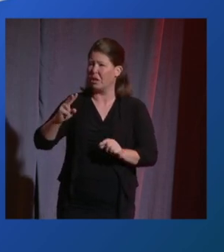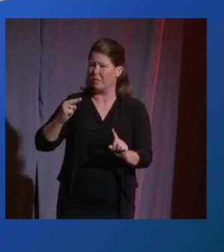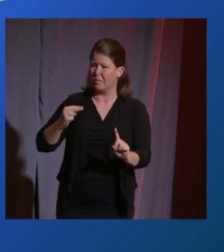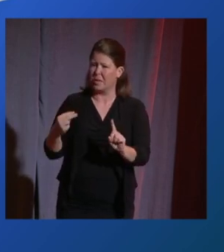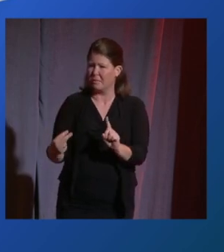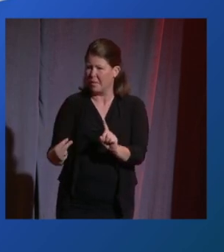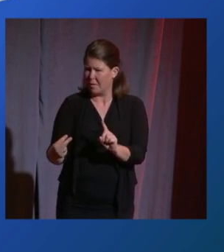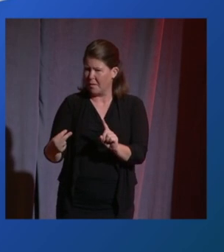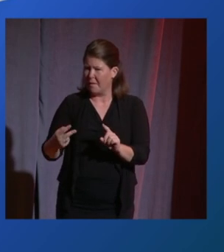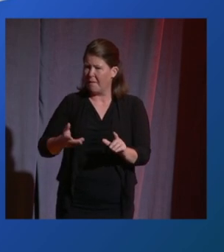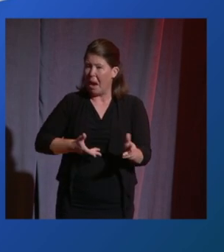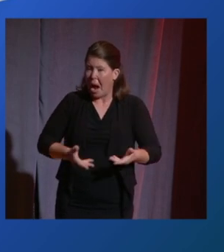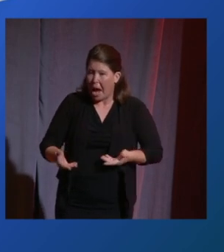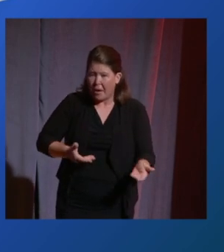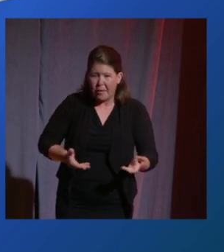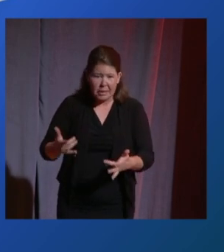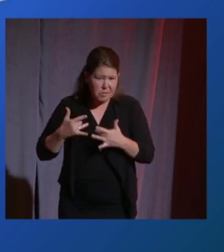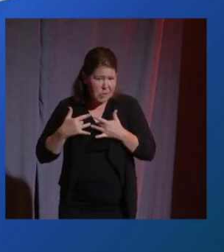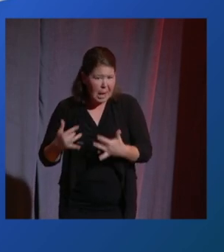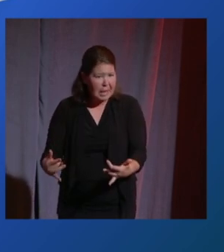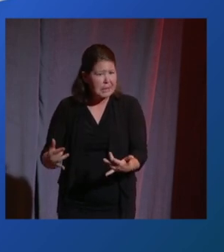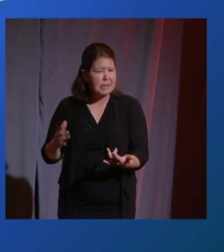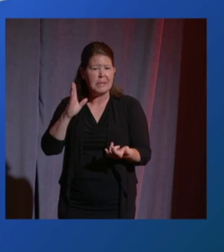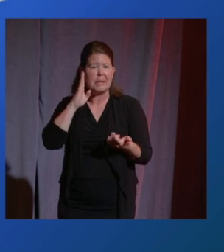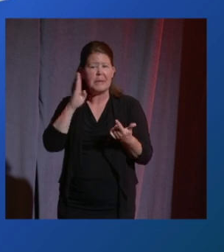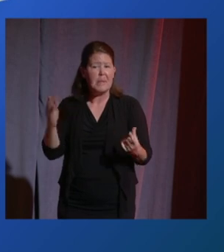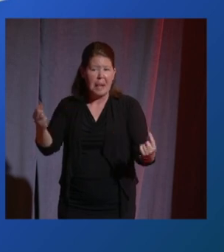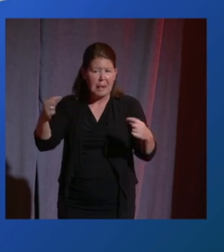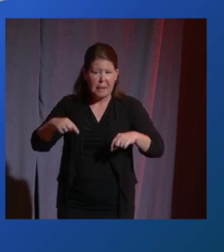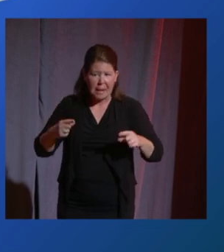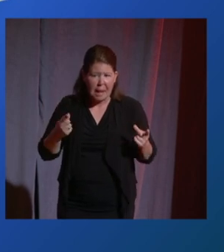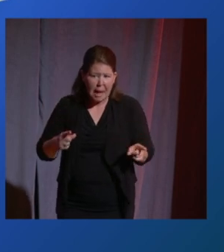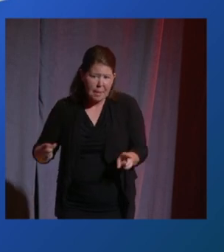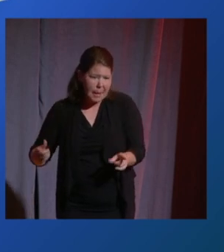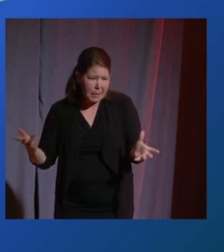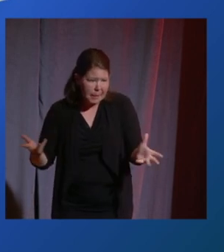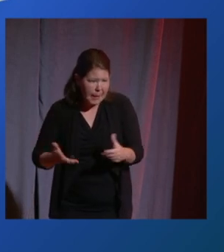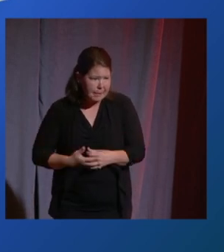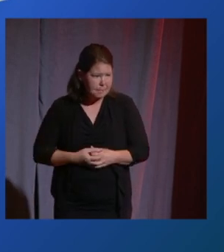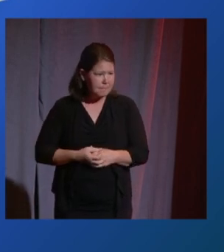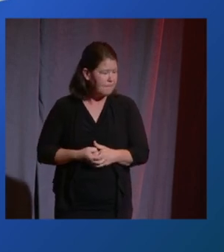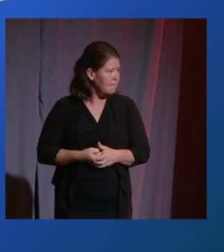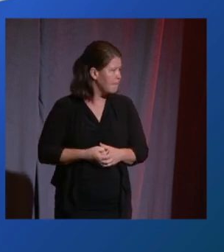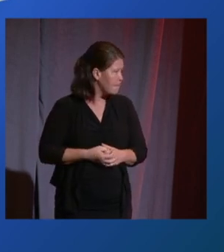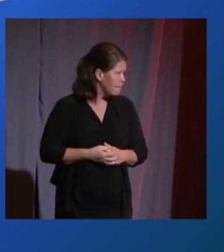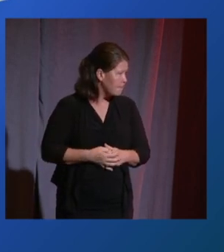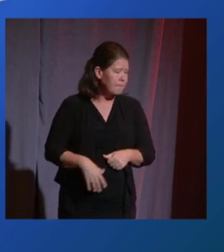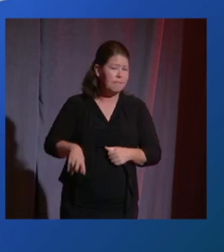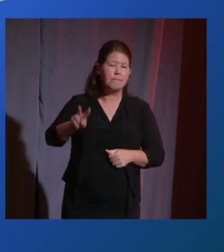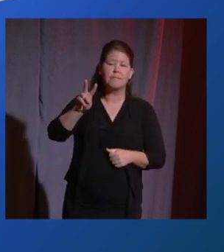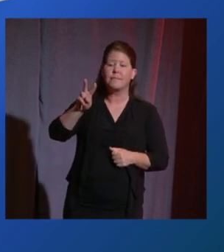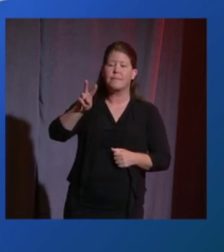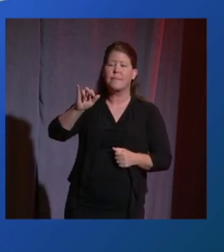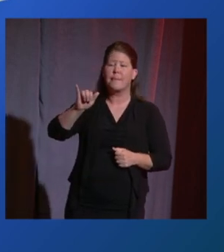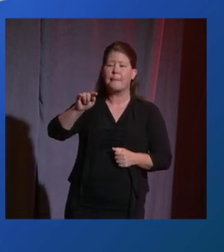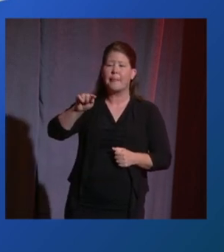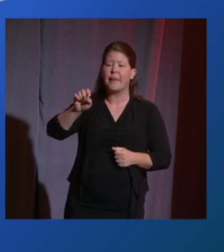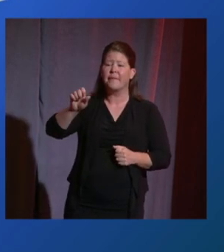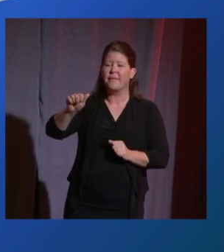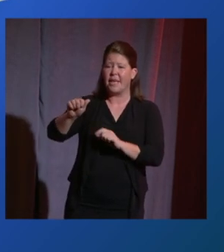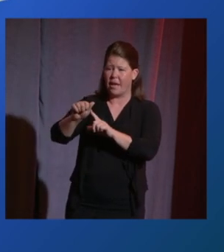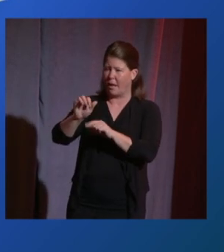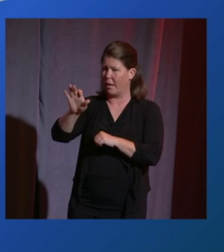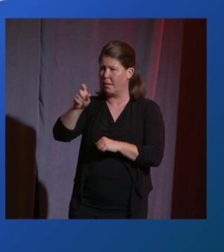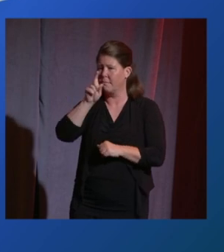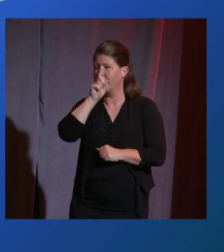down the pipe sure I would say in a nutshell where the geospatial careers are concerned the world is